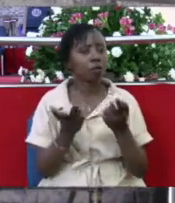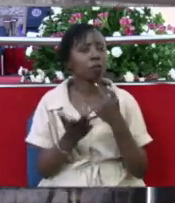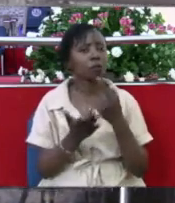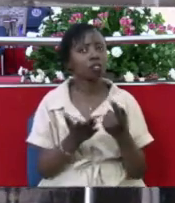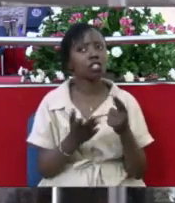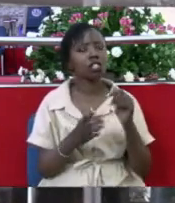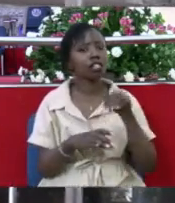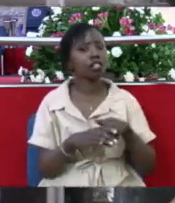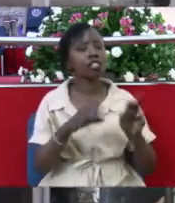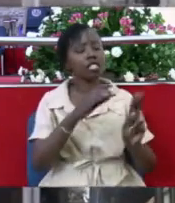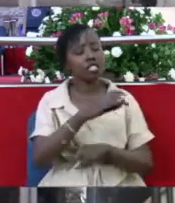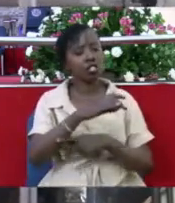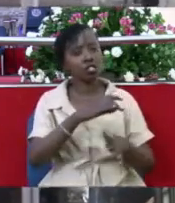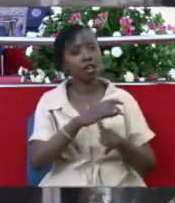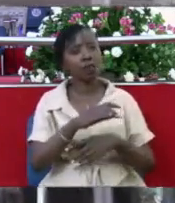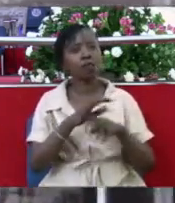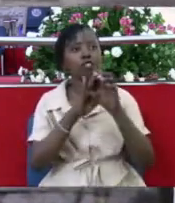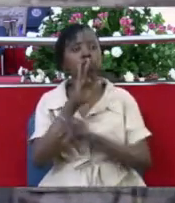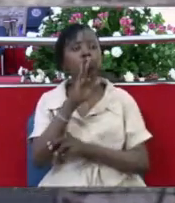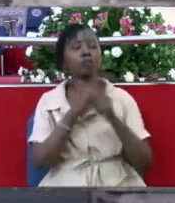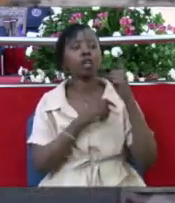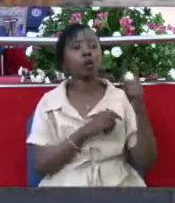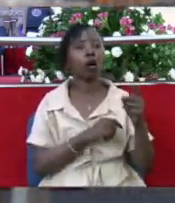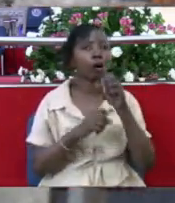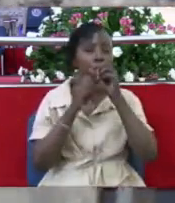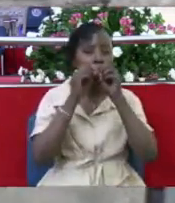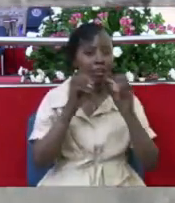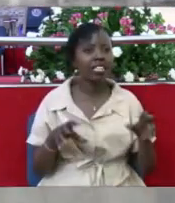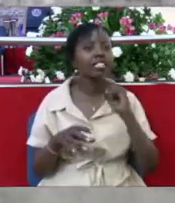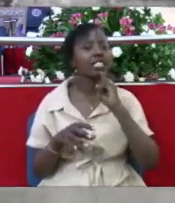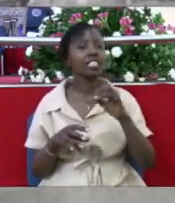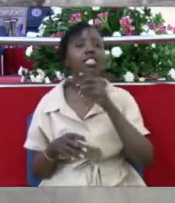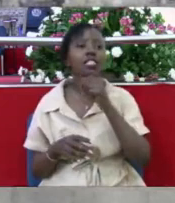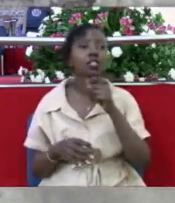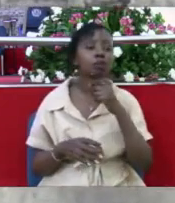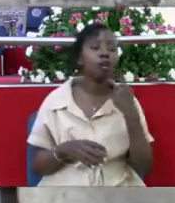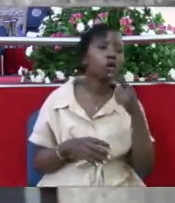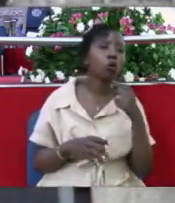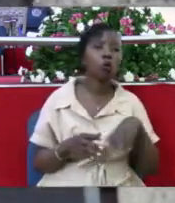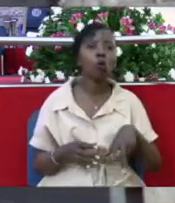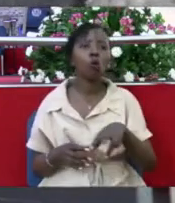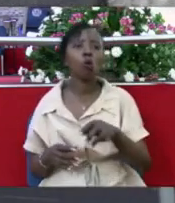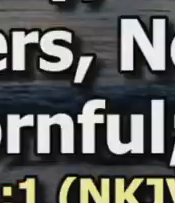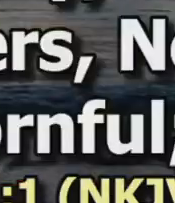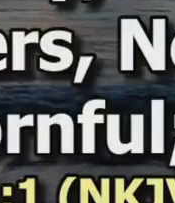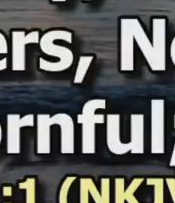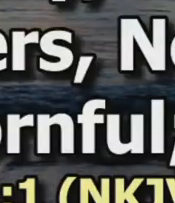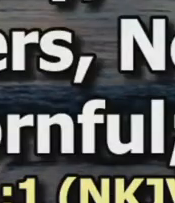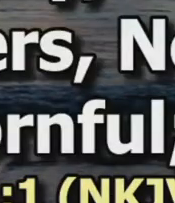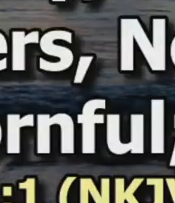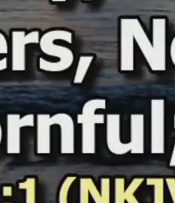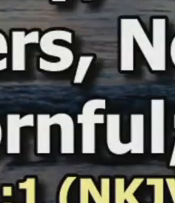chapter 1. Zaburi moja, Biblia yasema. Blessed is the man who does not walk in the counsel of the wicked. Amebarikiwa mtu yule